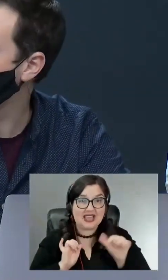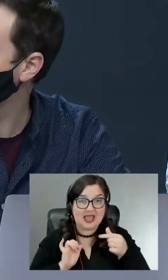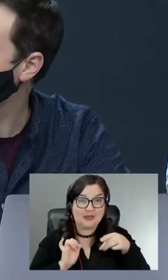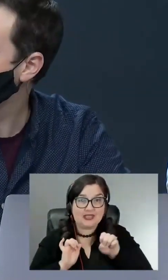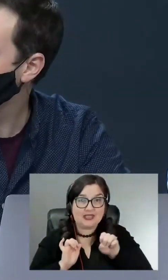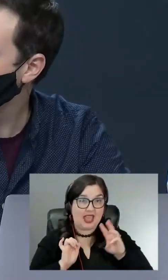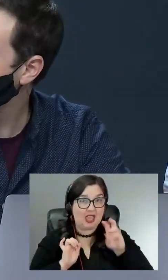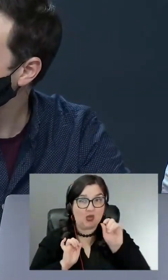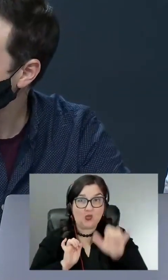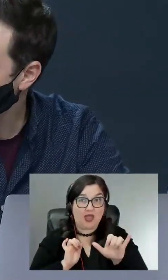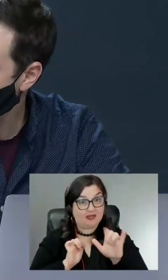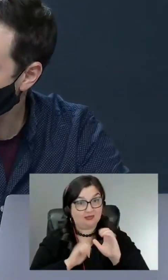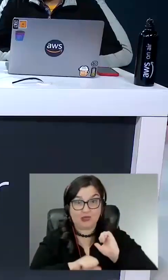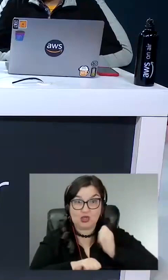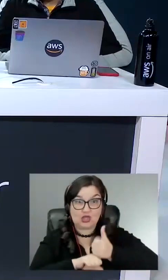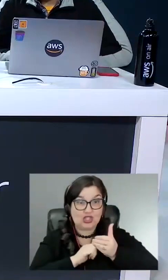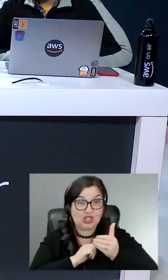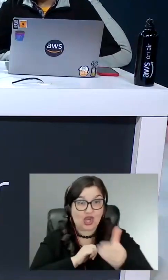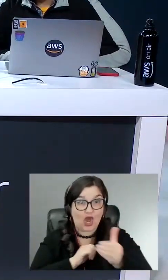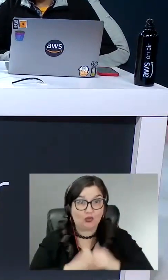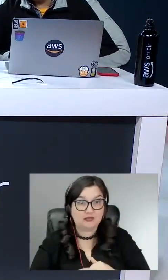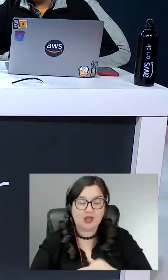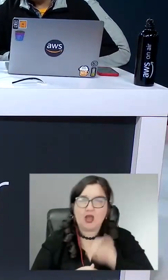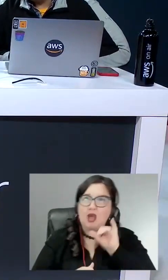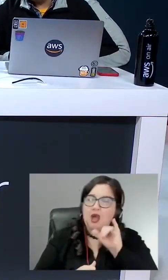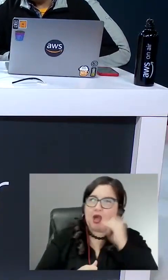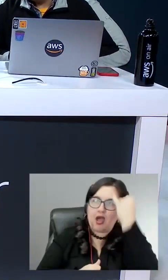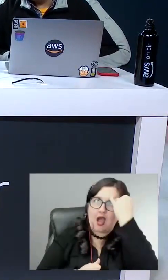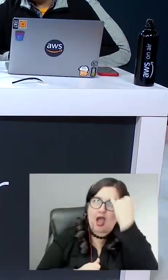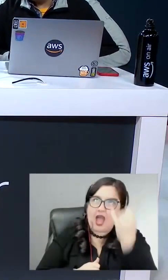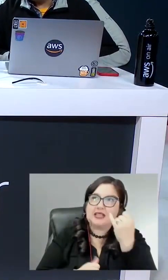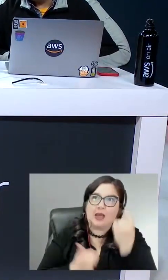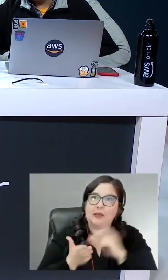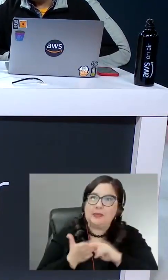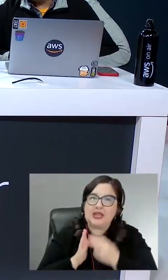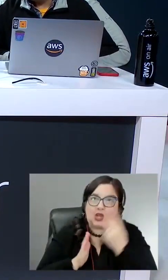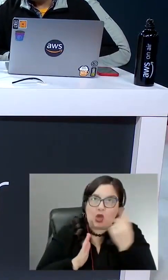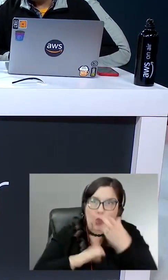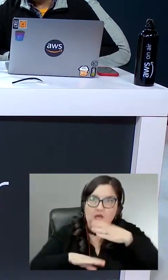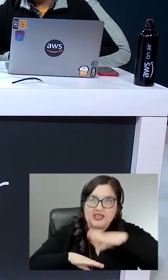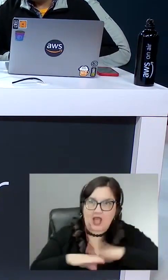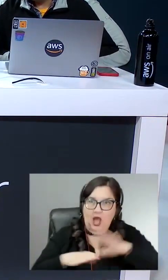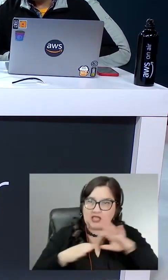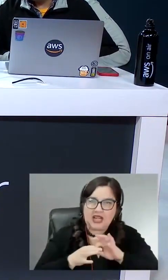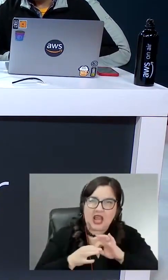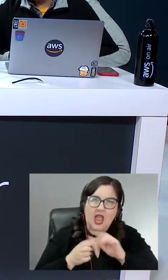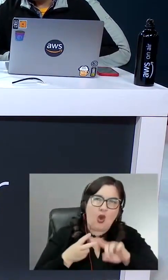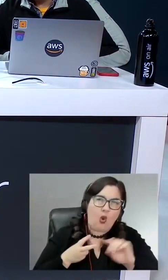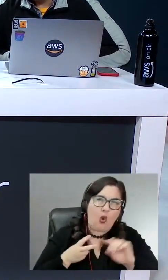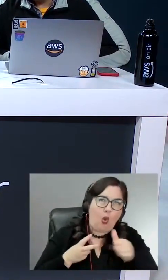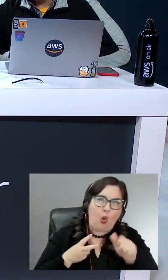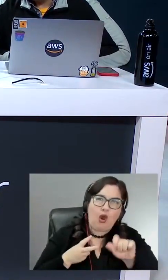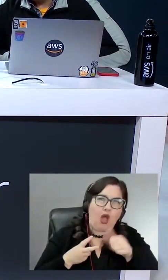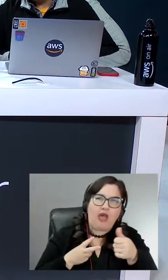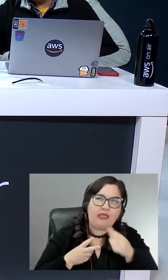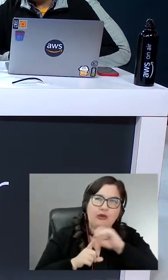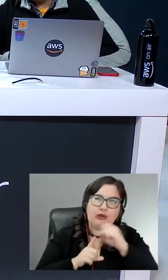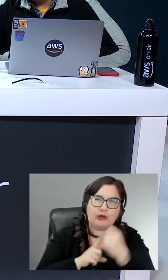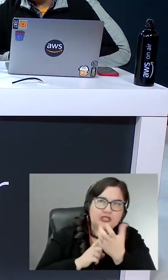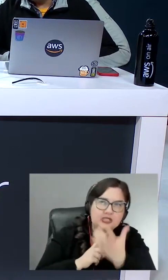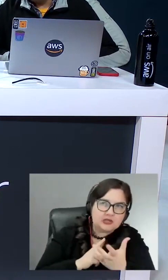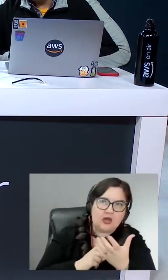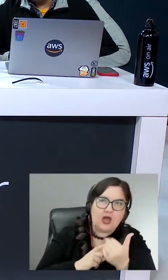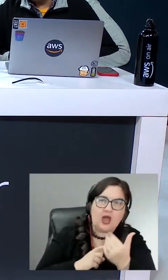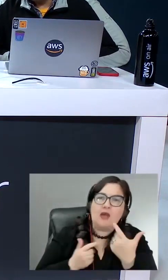go. And so is the idea that this is like an always-on connection, or are there other use cases that, like, what does it enable me to do? No, that's an excellent